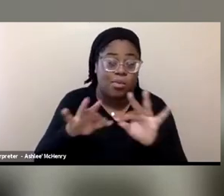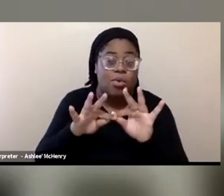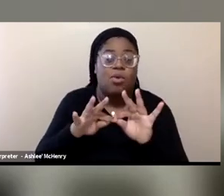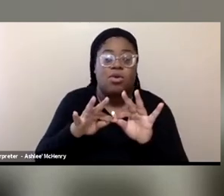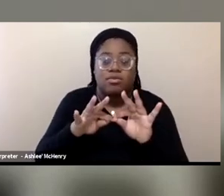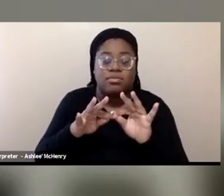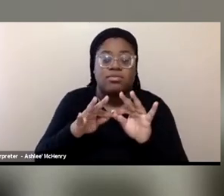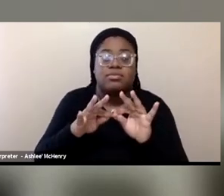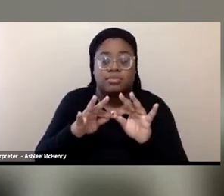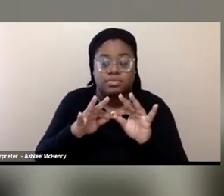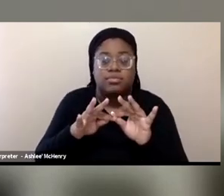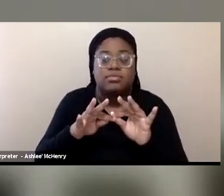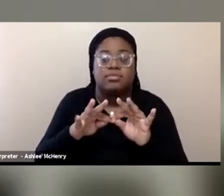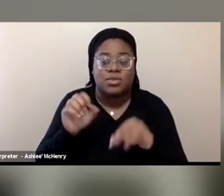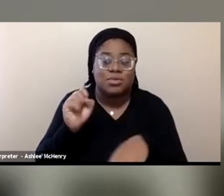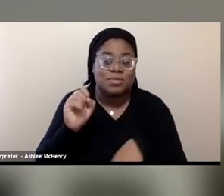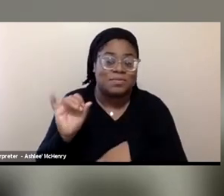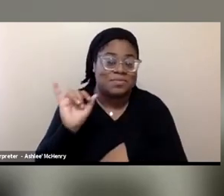there.